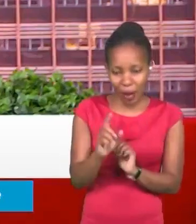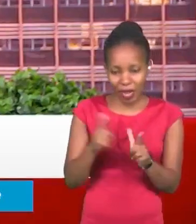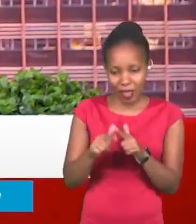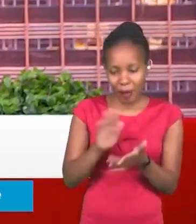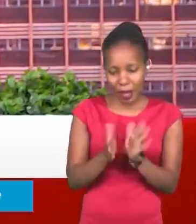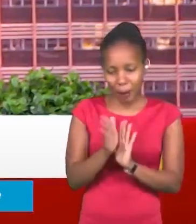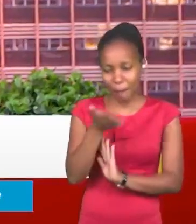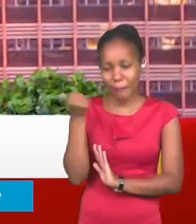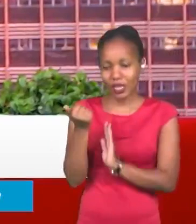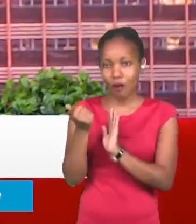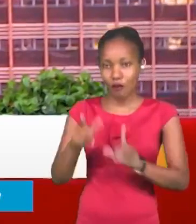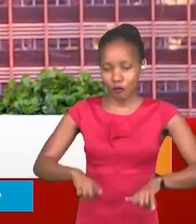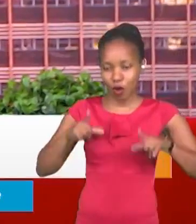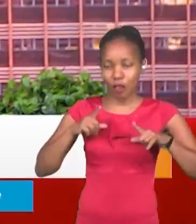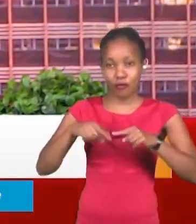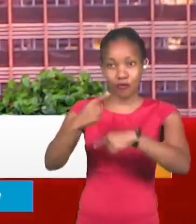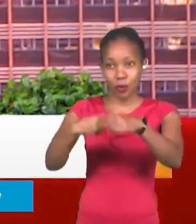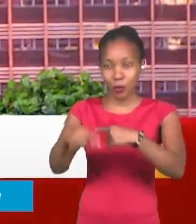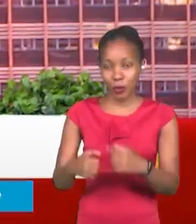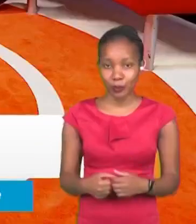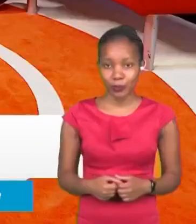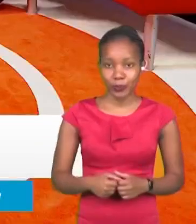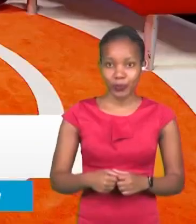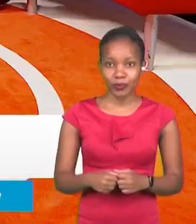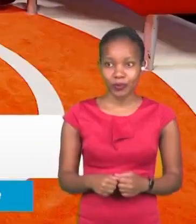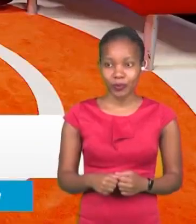Learned friend. I just allow me to respond to that.